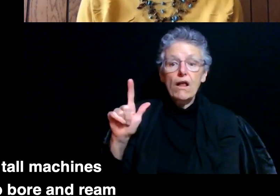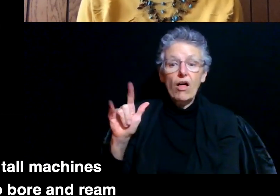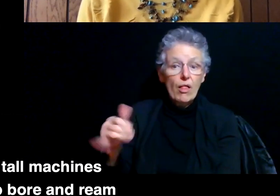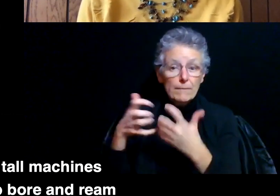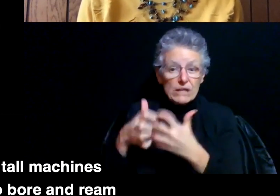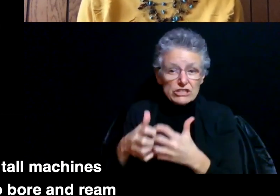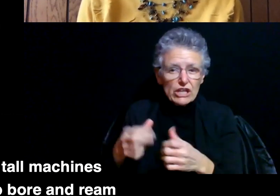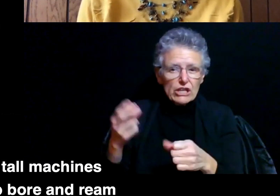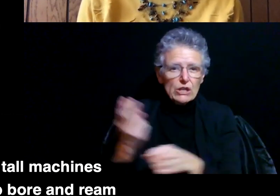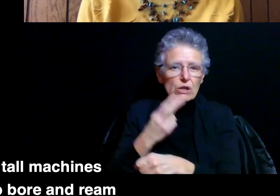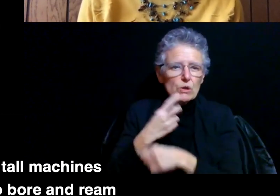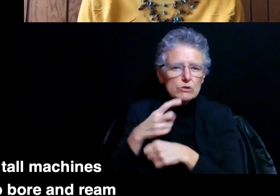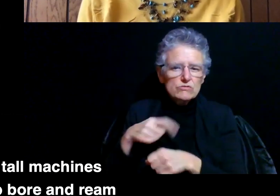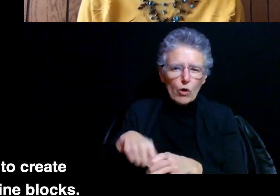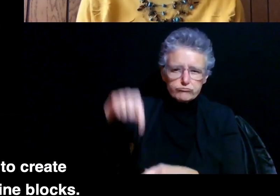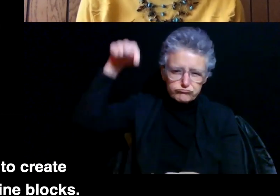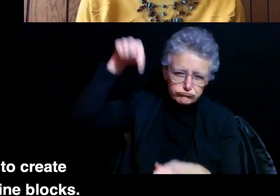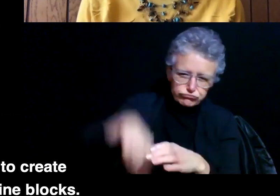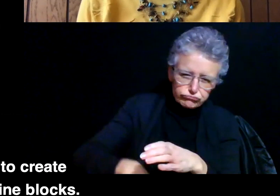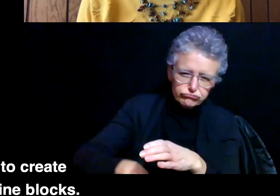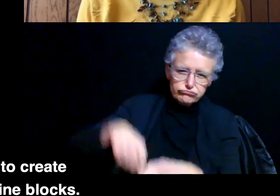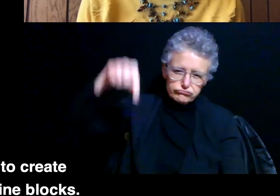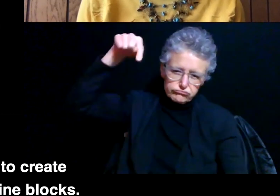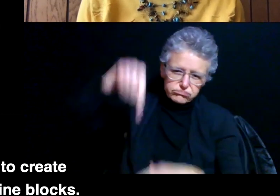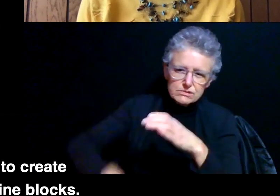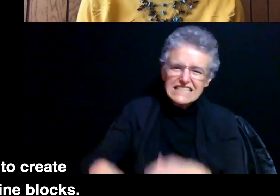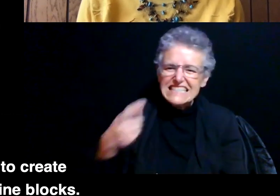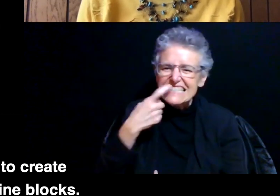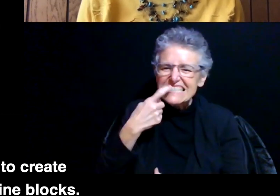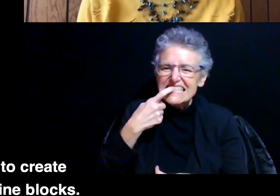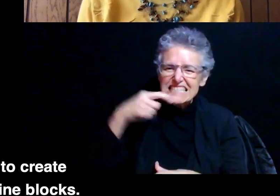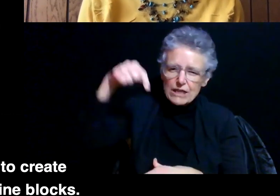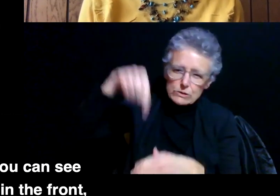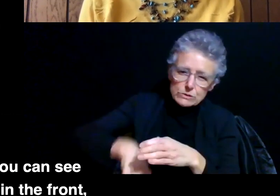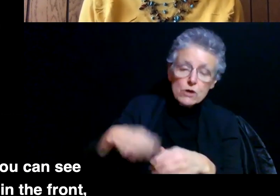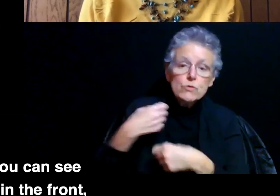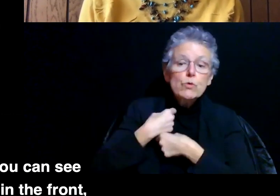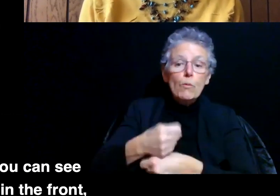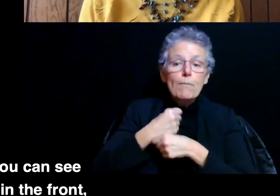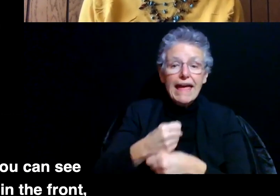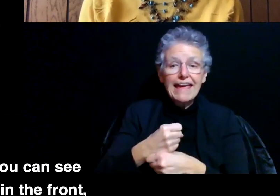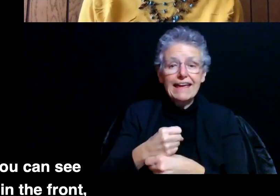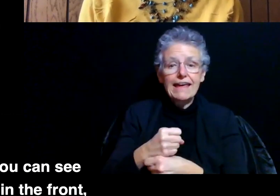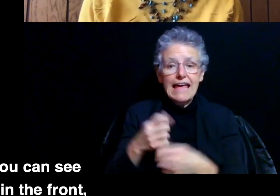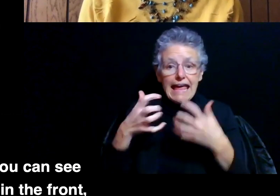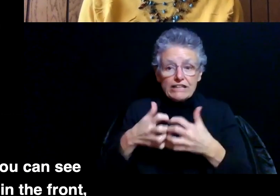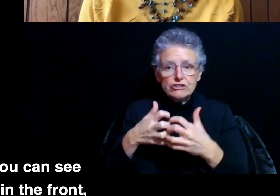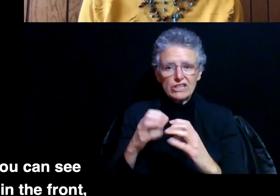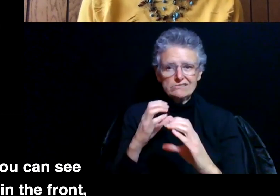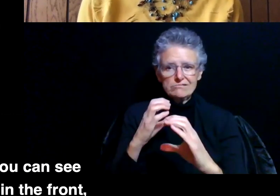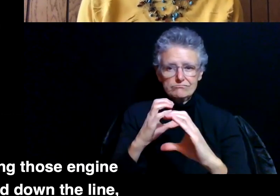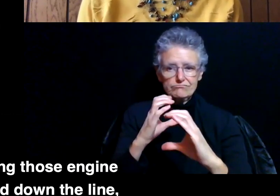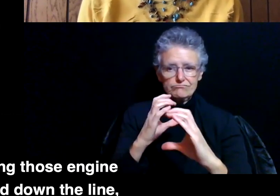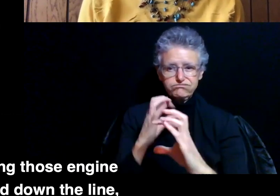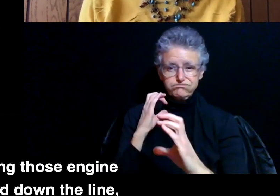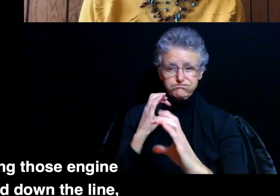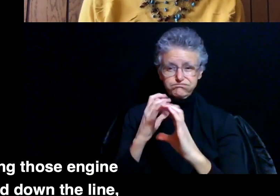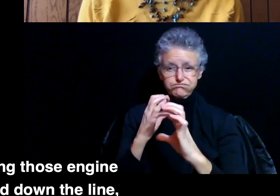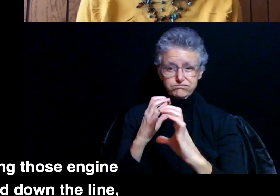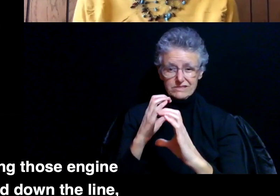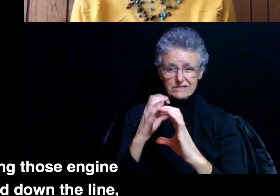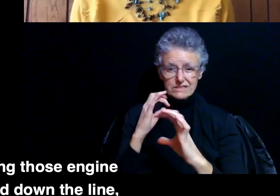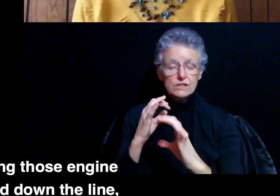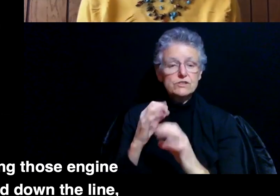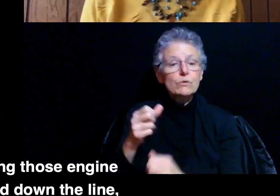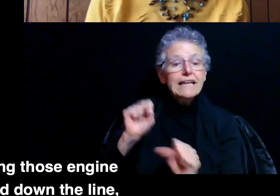to bore and ream metal to create the engine blocks. And if you can see the men in the front, they're moving those